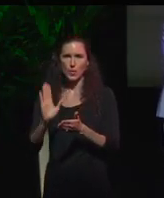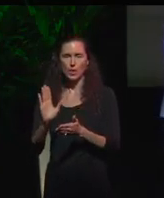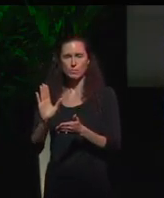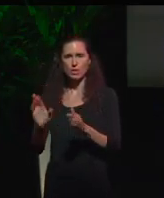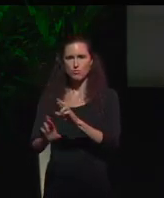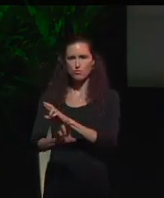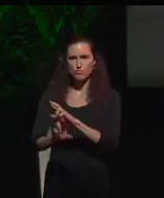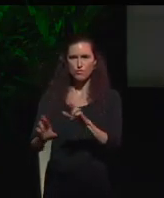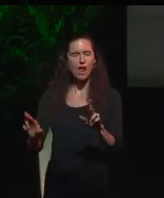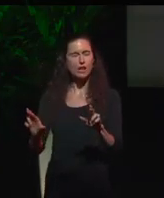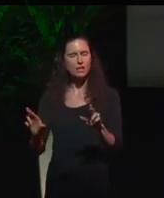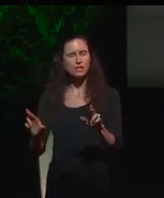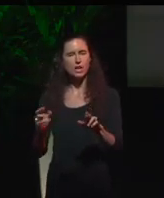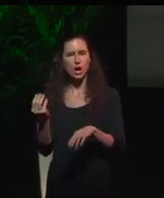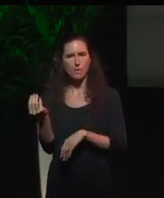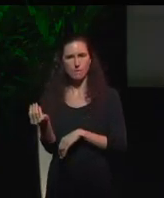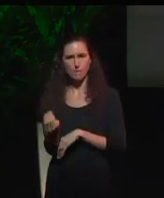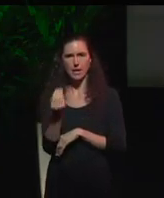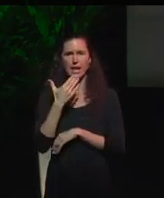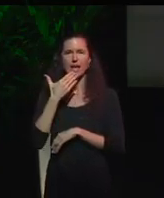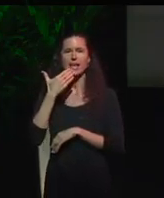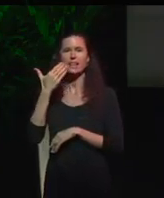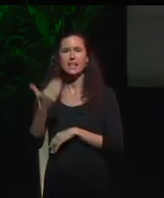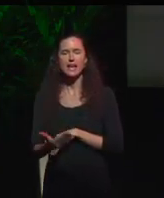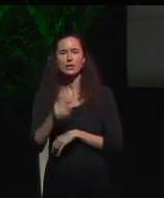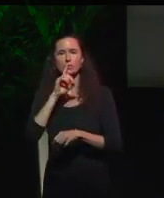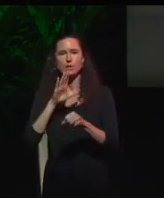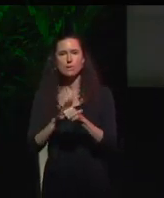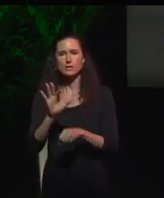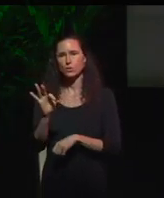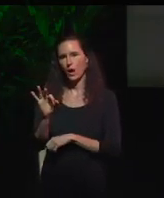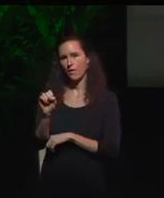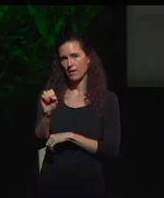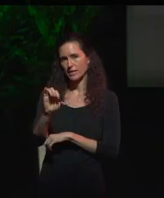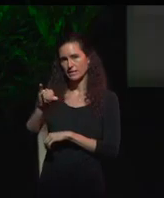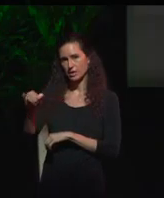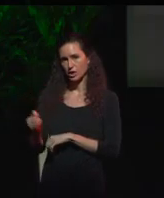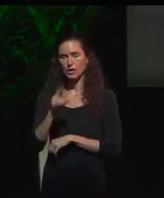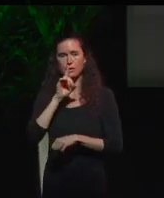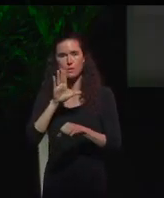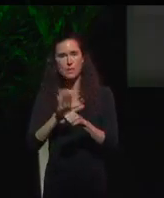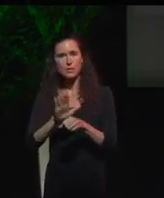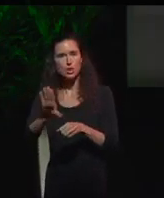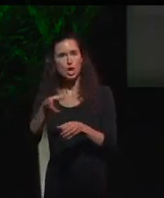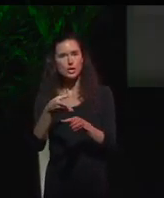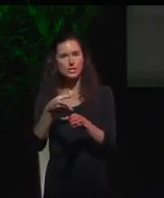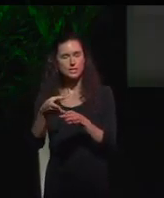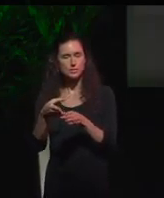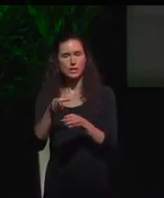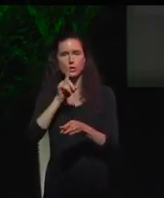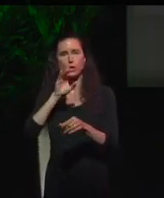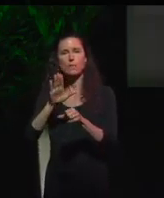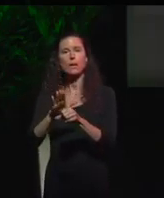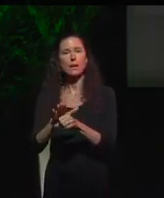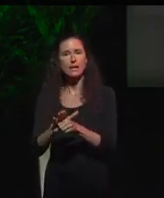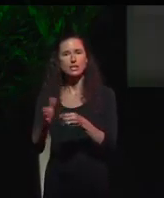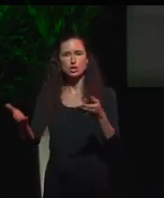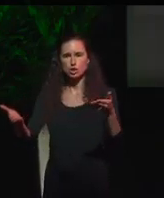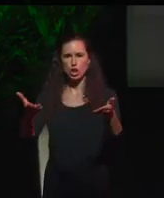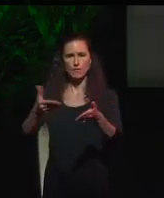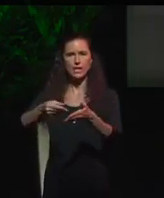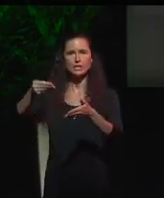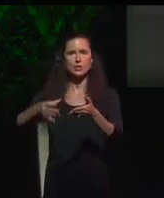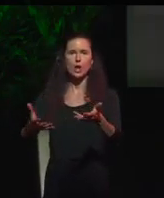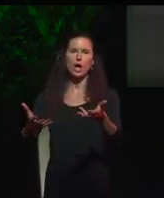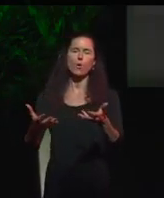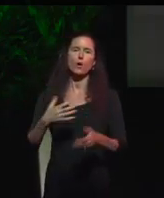Monday. I thank you for your commitment to FSCJ, your commitment to your discipline, your commitment to serving our students. I want to